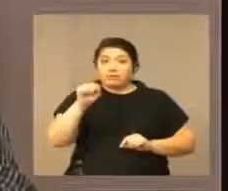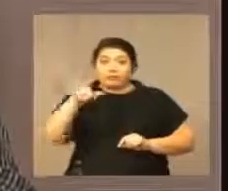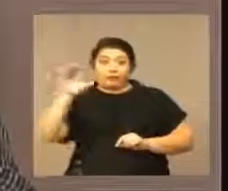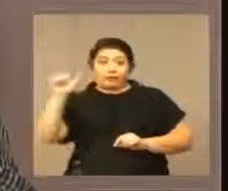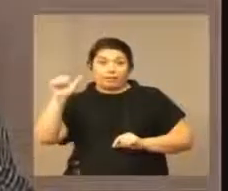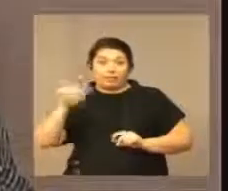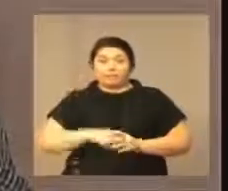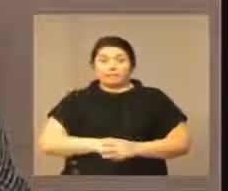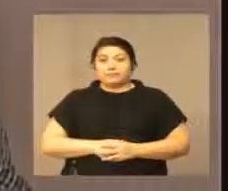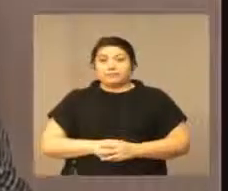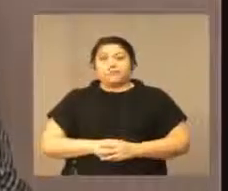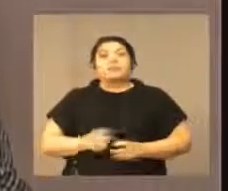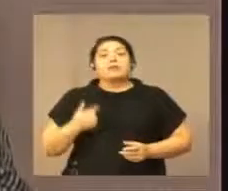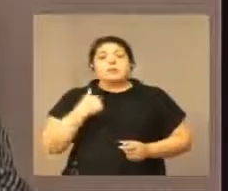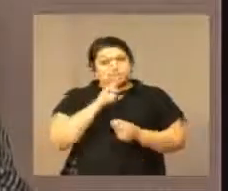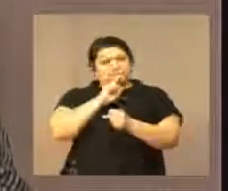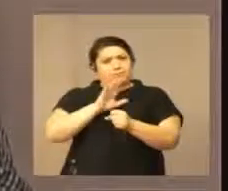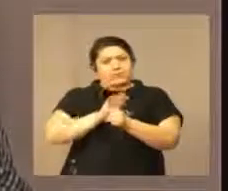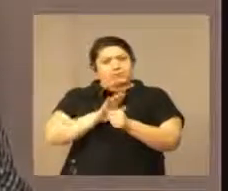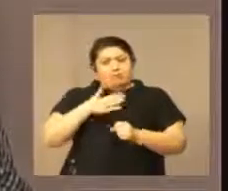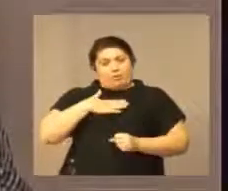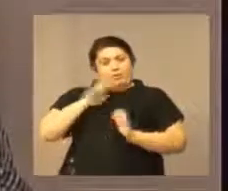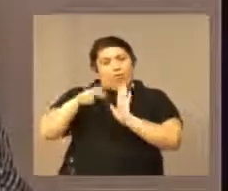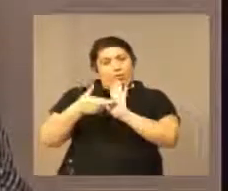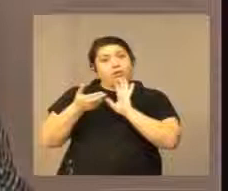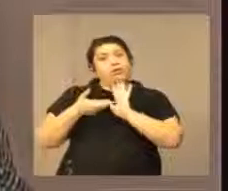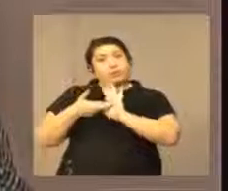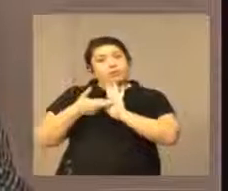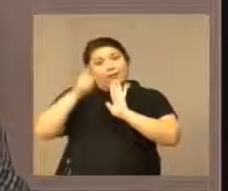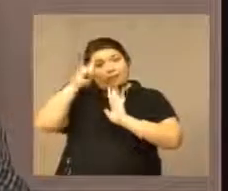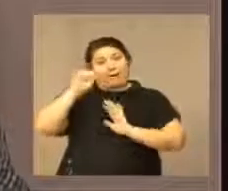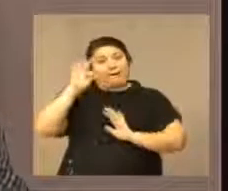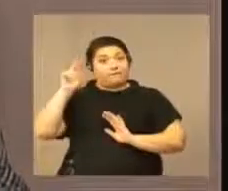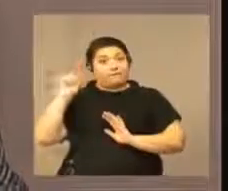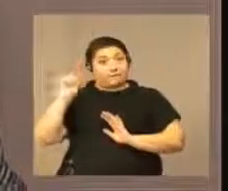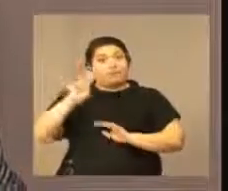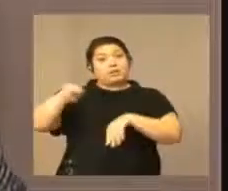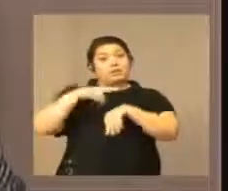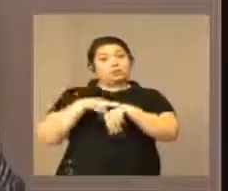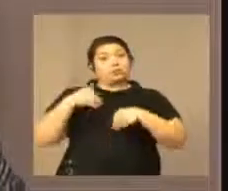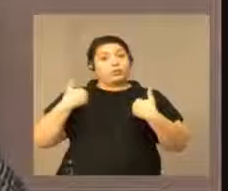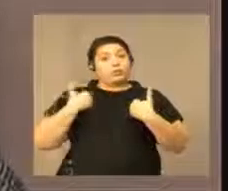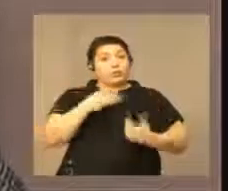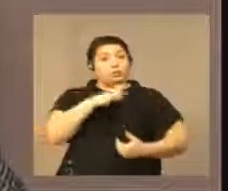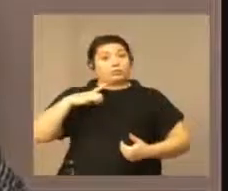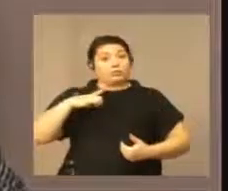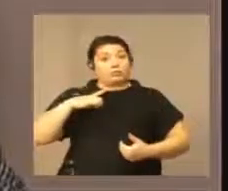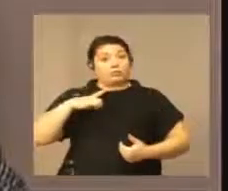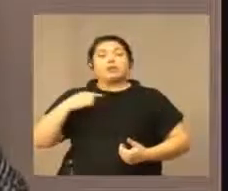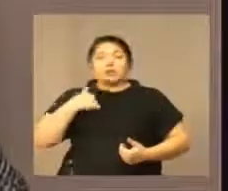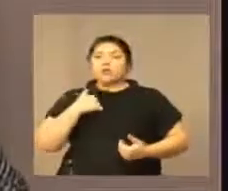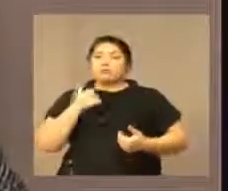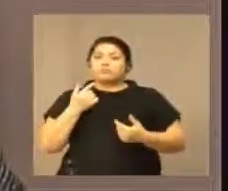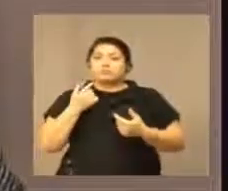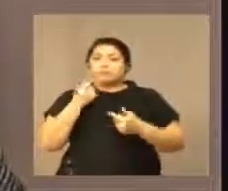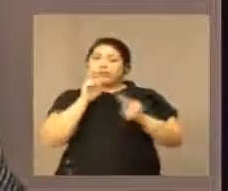www.afn.ca. It is my commitment that in my role as a representative of the AFN National Youth Council, I will look